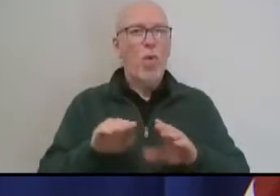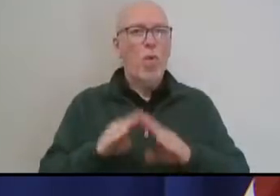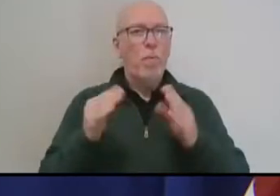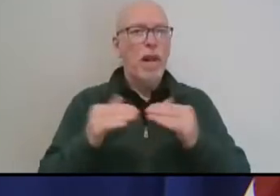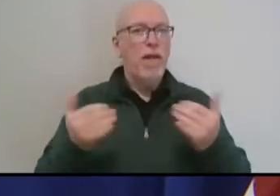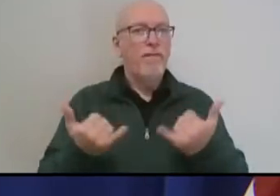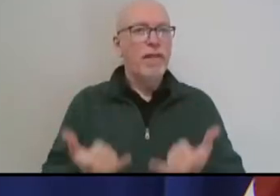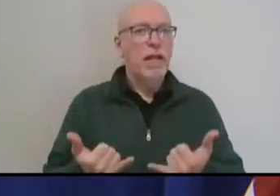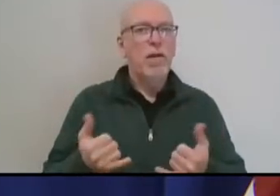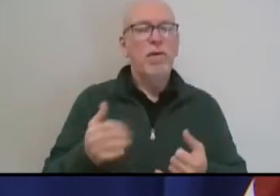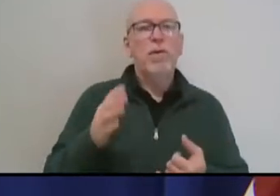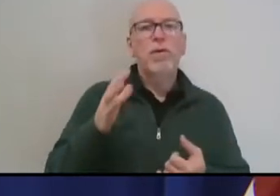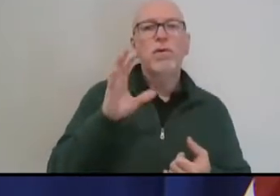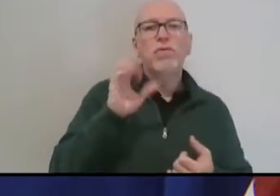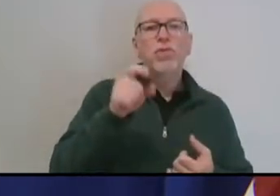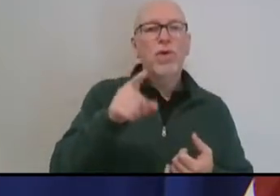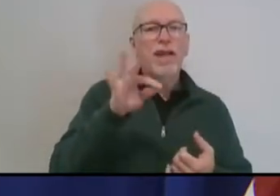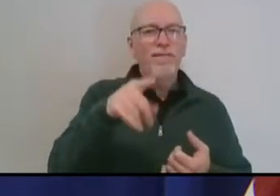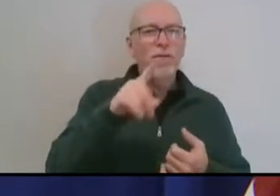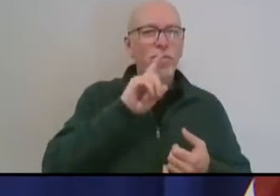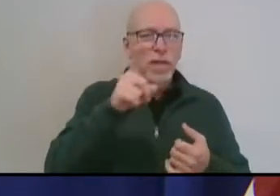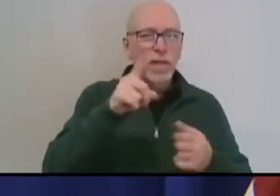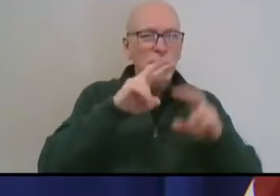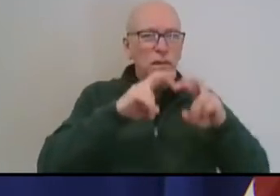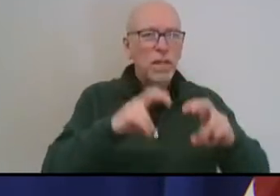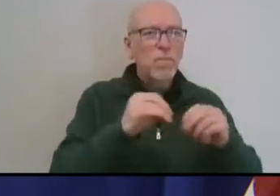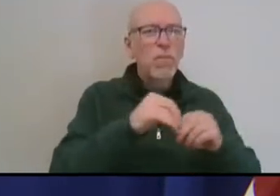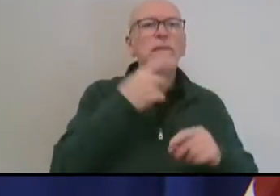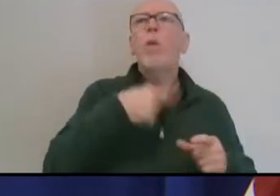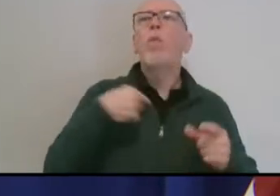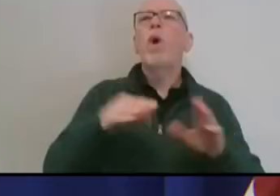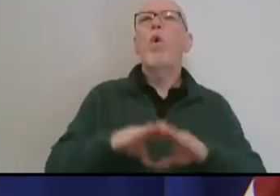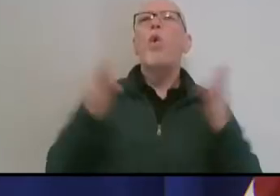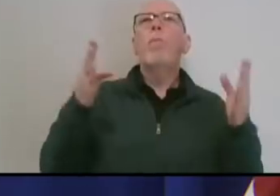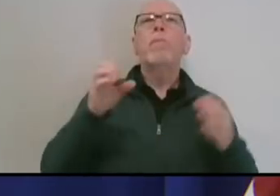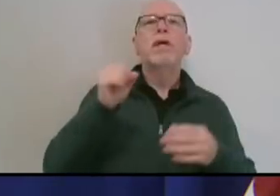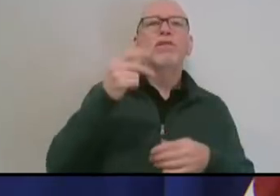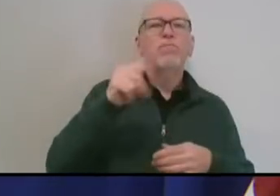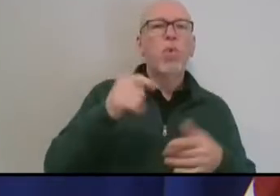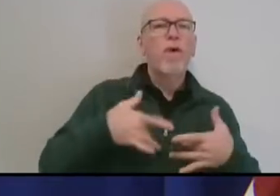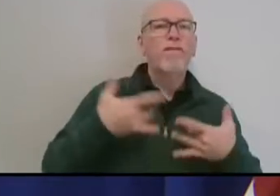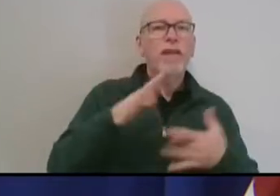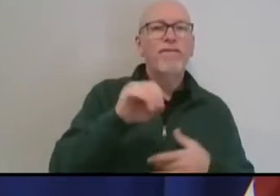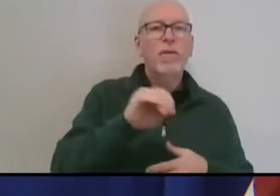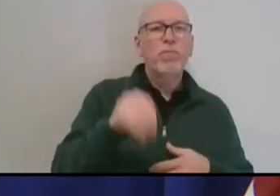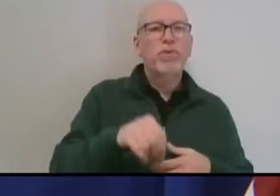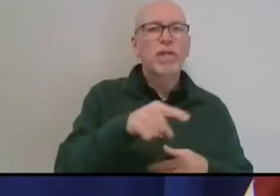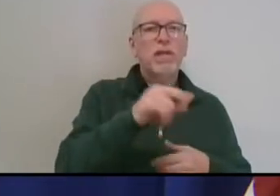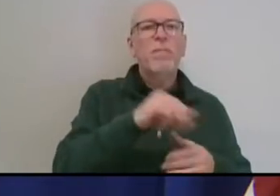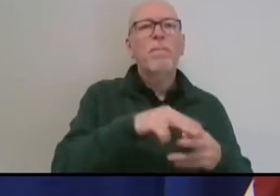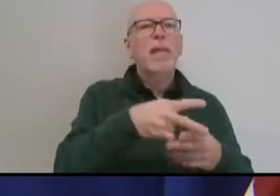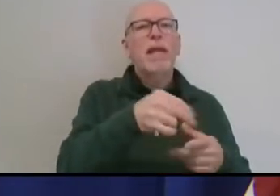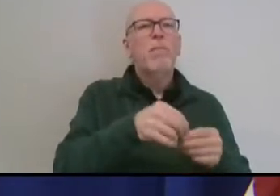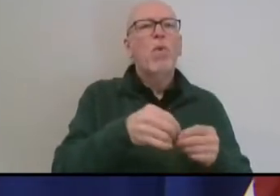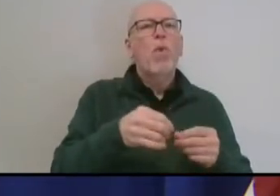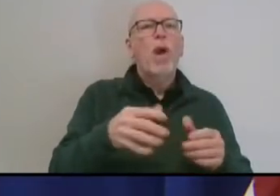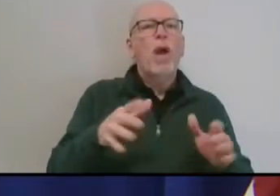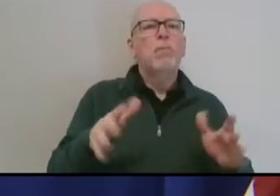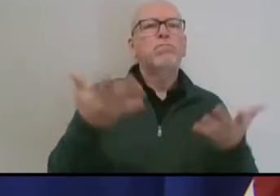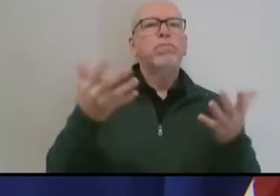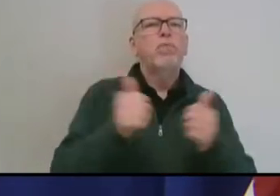when you scratch at it a little more and they say we're opening up sporting events to 50%, they are loosening